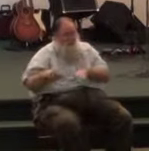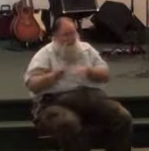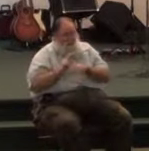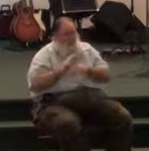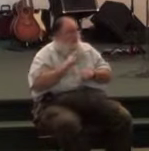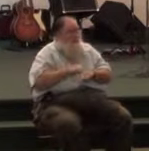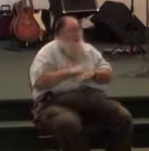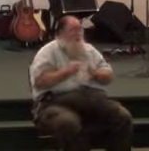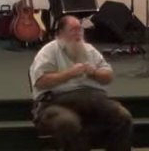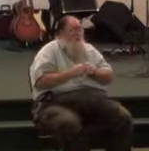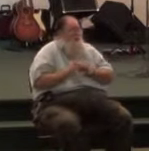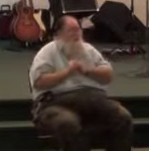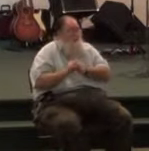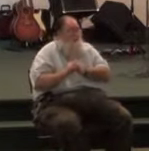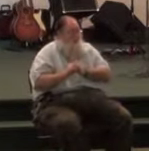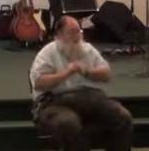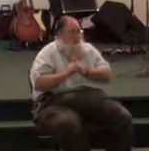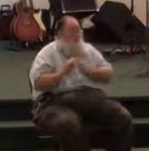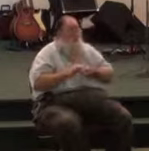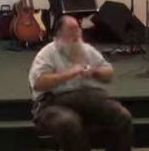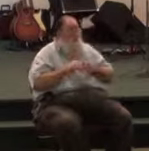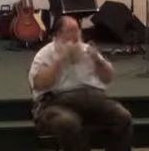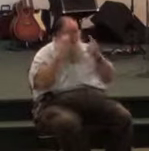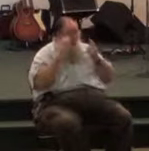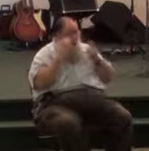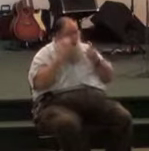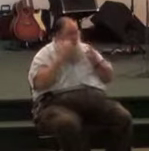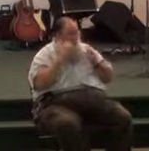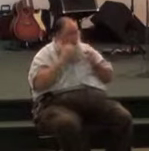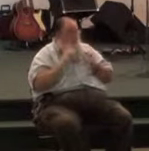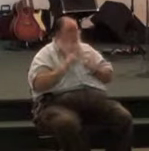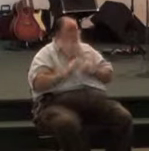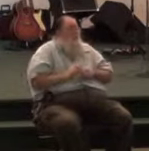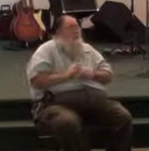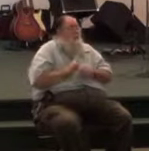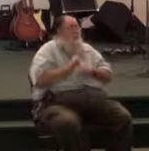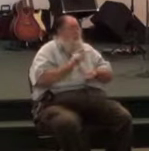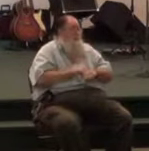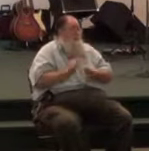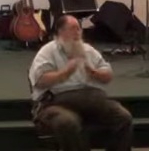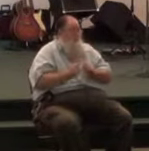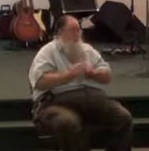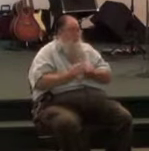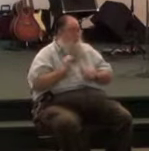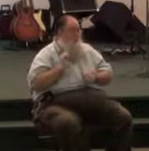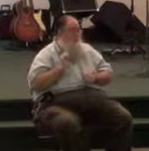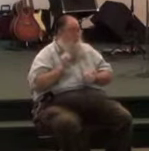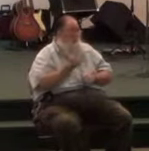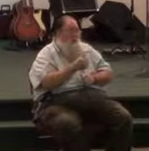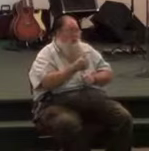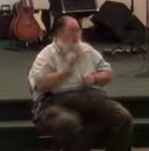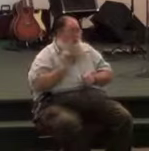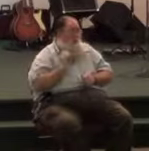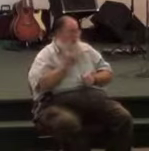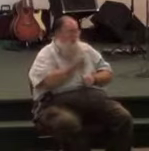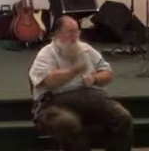cool. It is so cool to spend time with our own. It is so needed. I